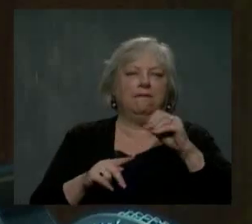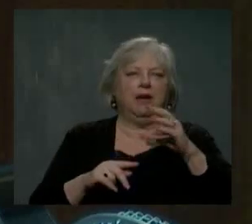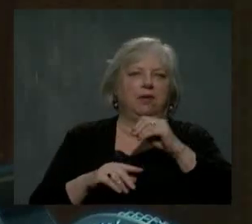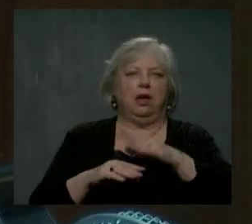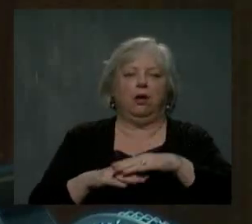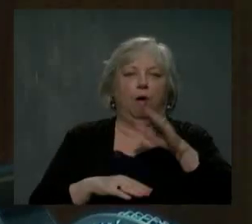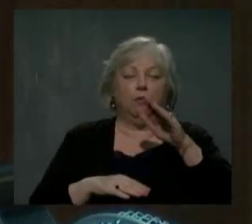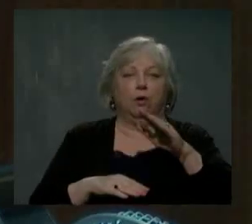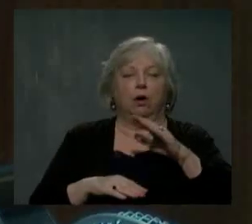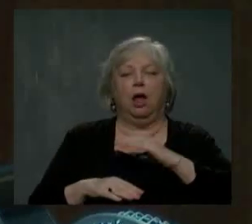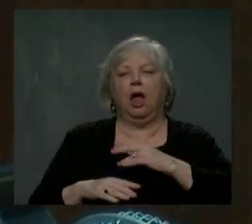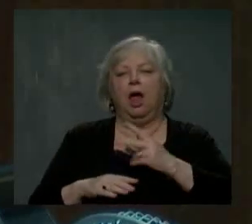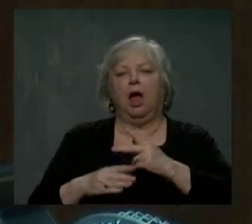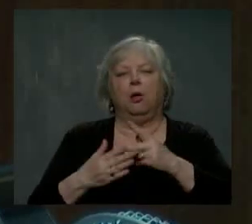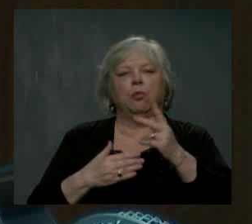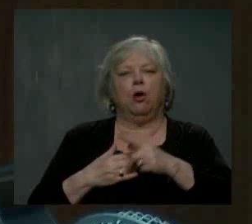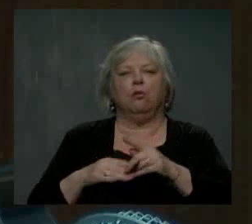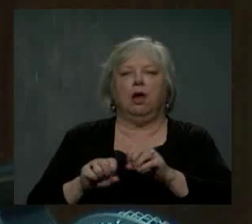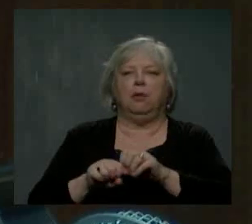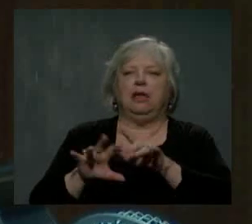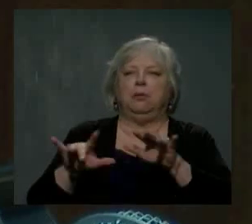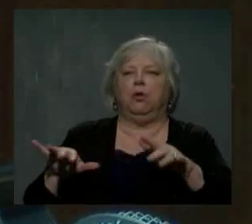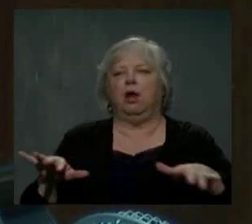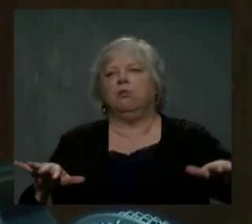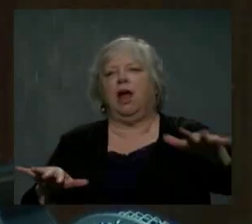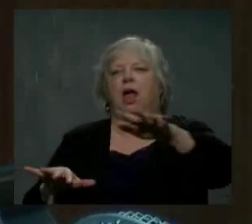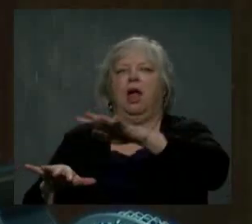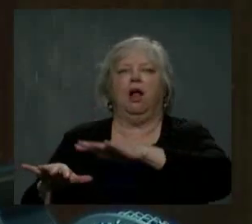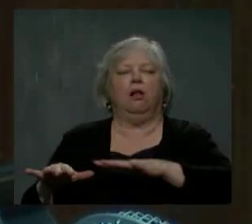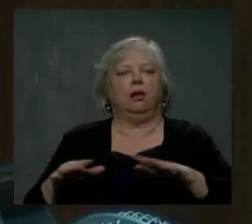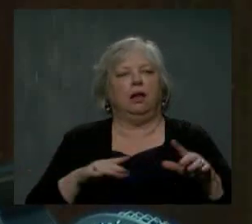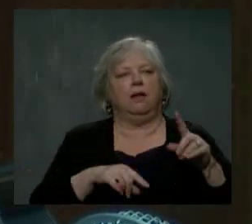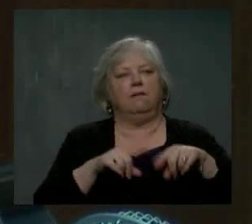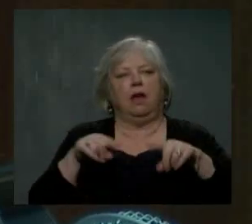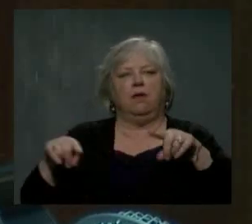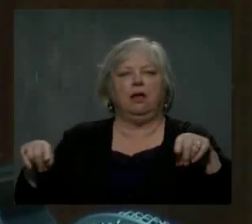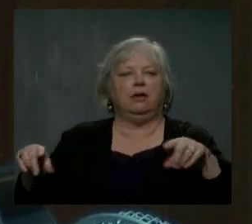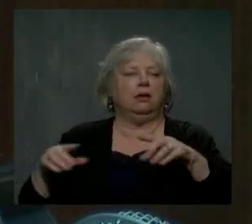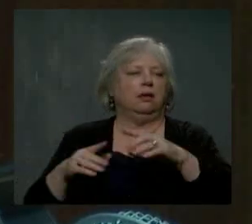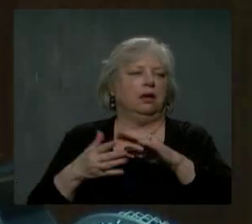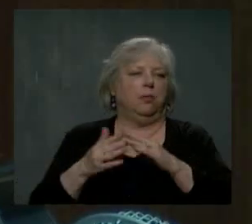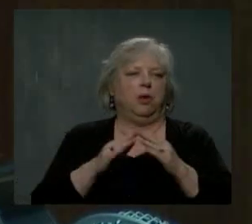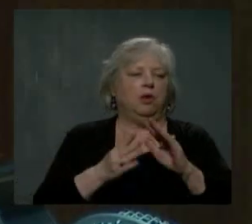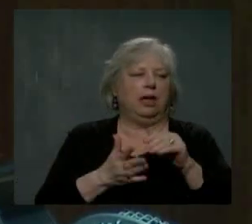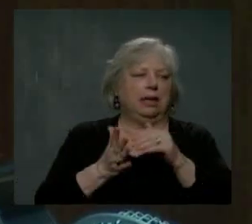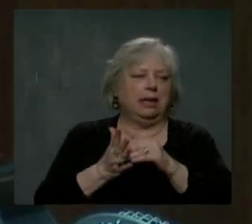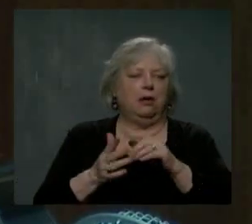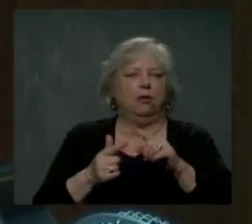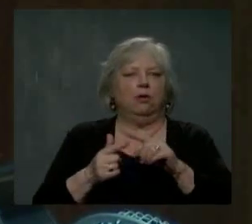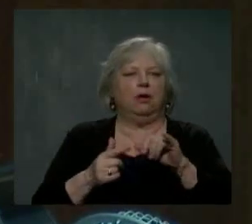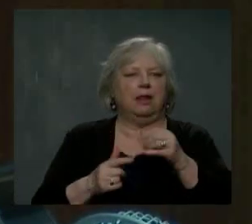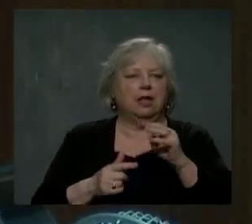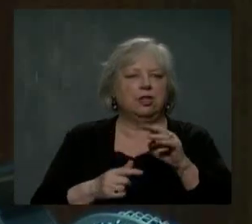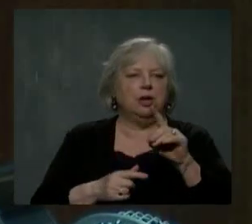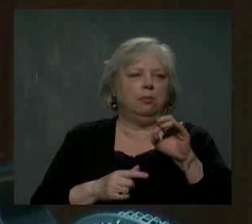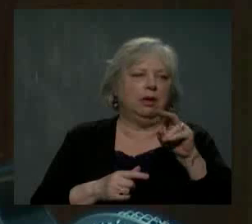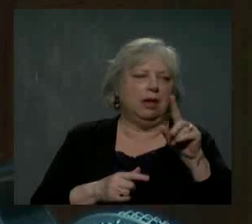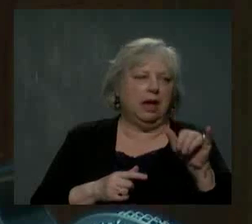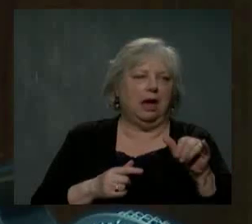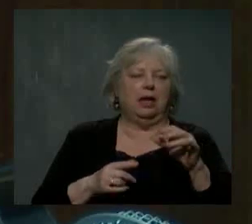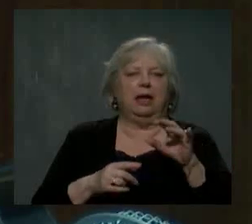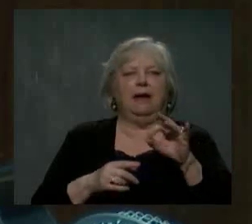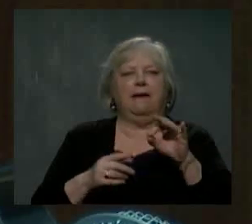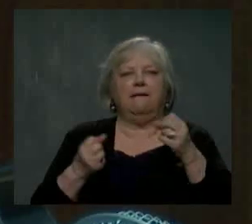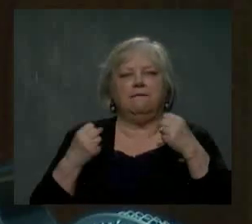Our programming is spread around through our community centers and at the Jim Daly Fitness Center, but there's no